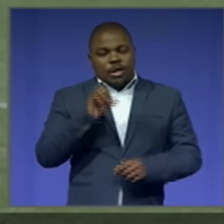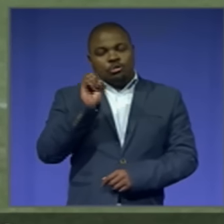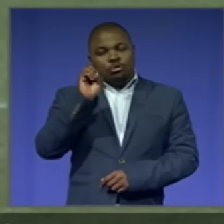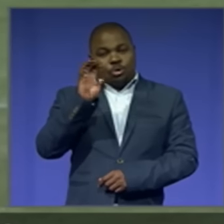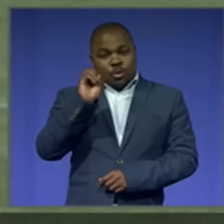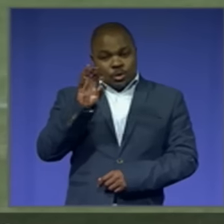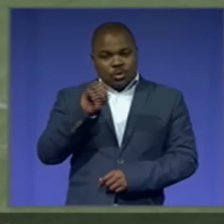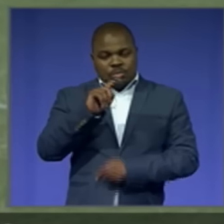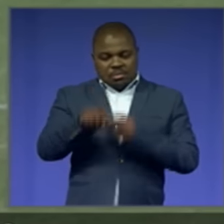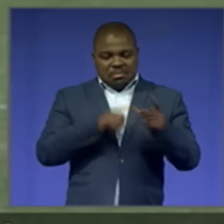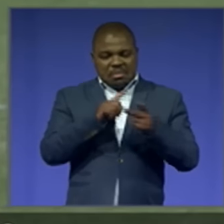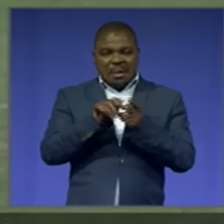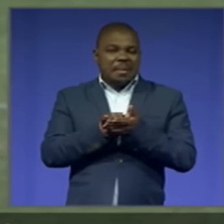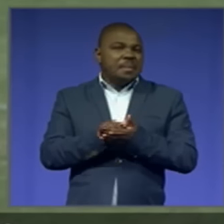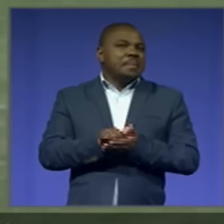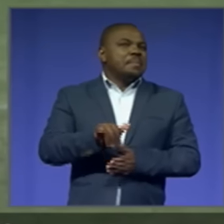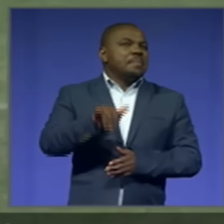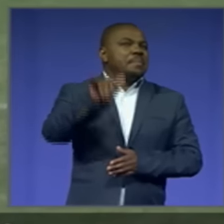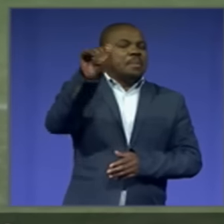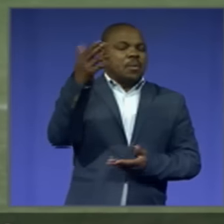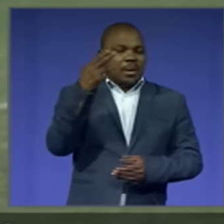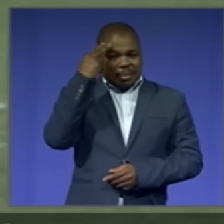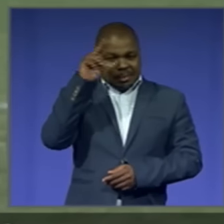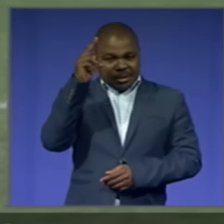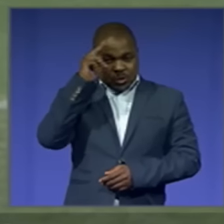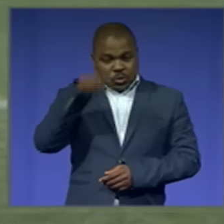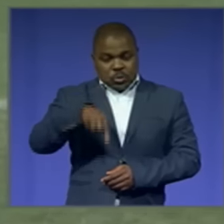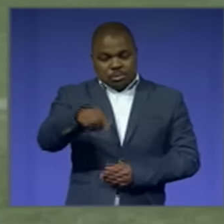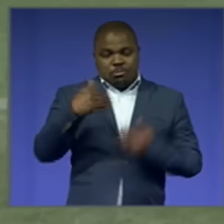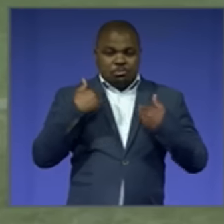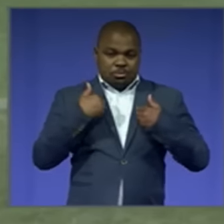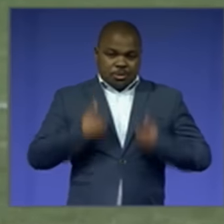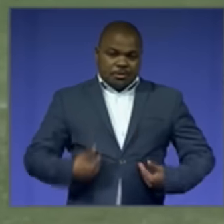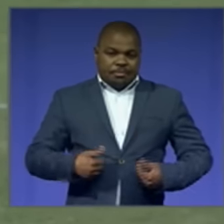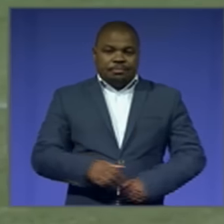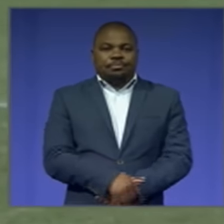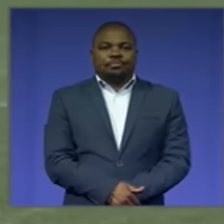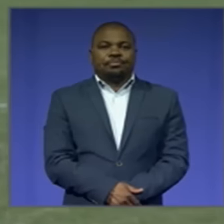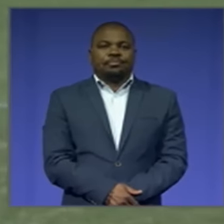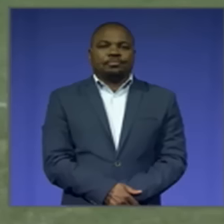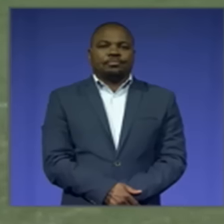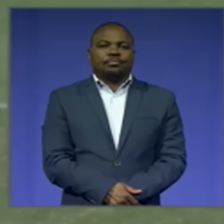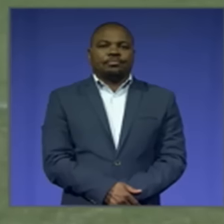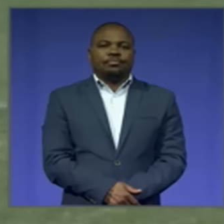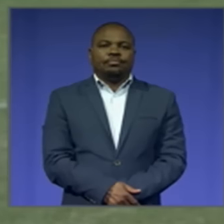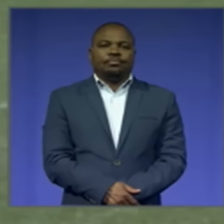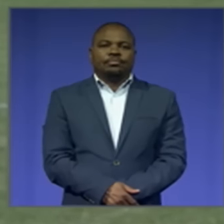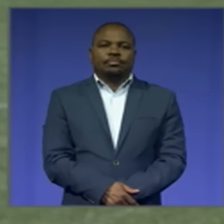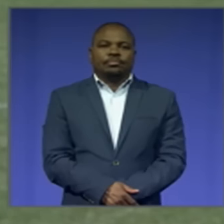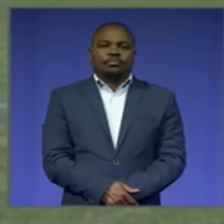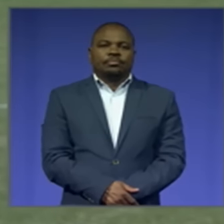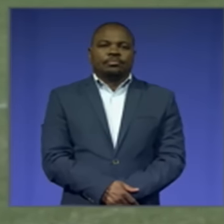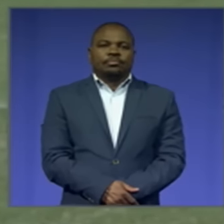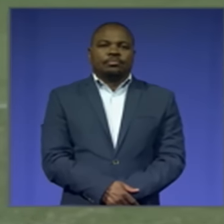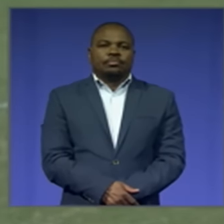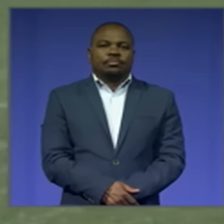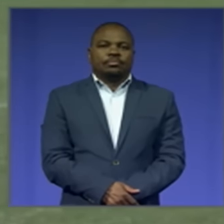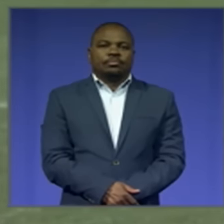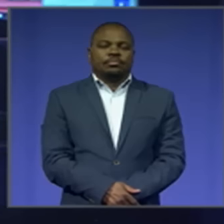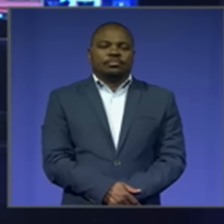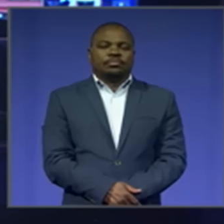ba leba ka Mexico ka Sontaga. Sfiso Ramara wa ditaba tša SABC, Johannesburg.